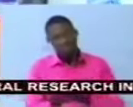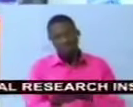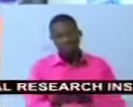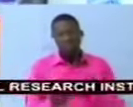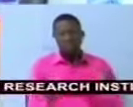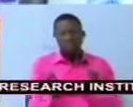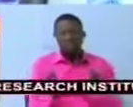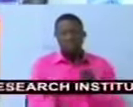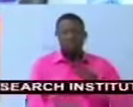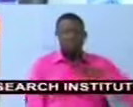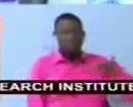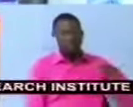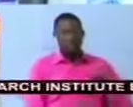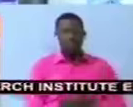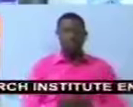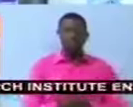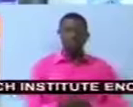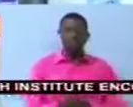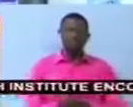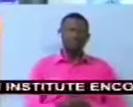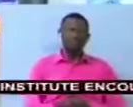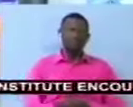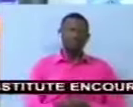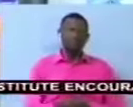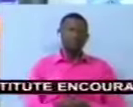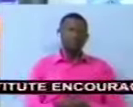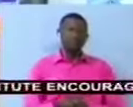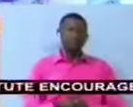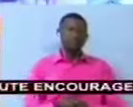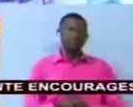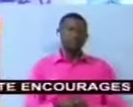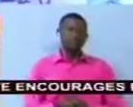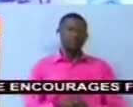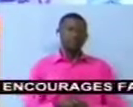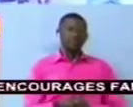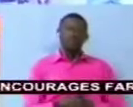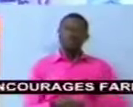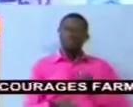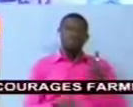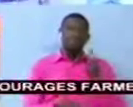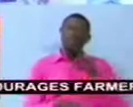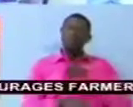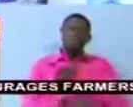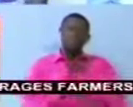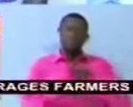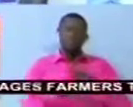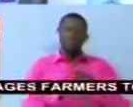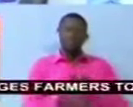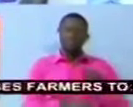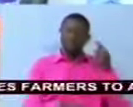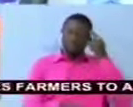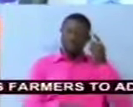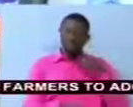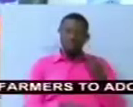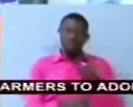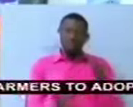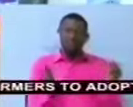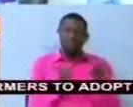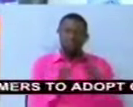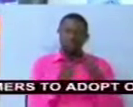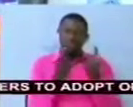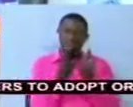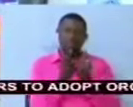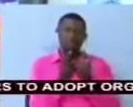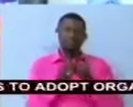def ñu ñew di jënd fofu dal lañ yaakaar ci lu sedd. That's the only place that they thought of when it comes to cool thing. Bi ma NIA